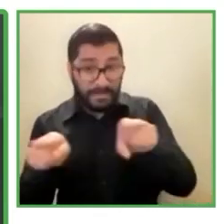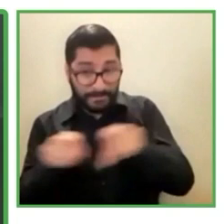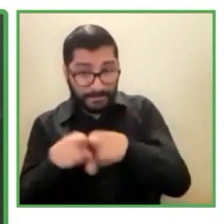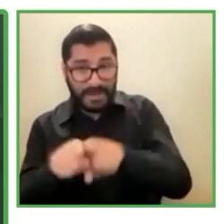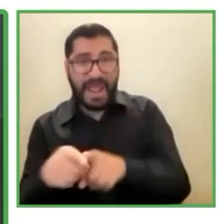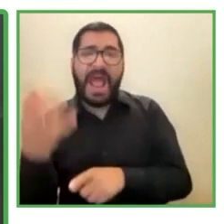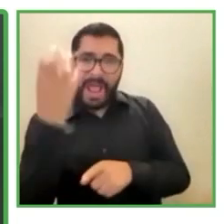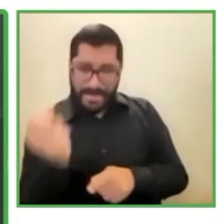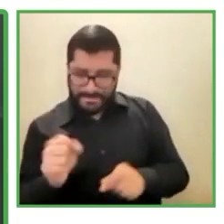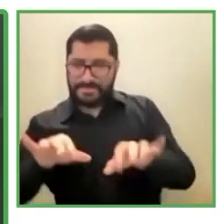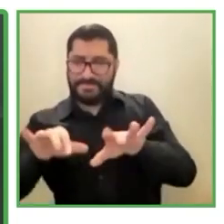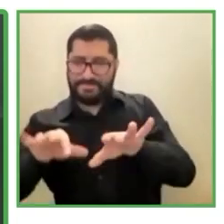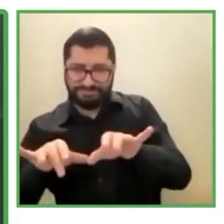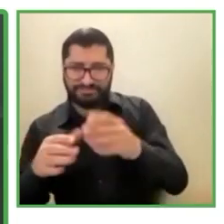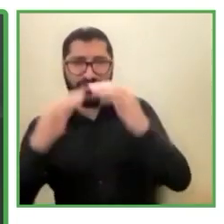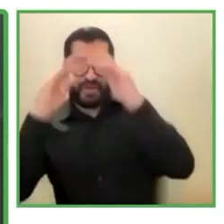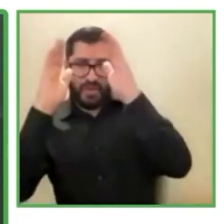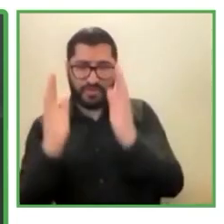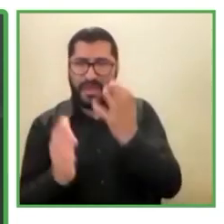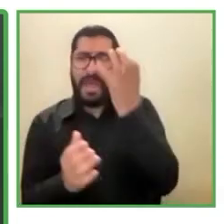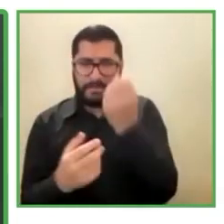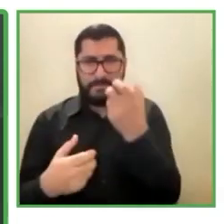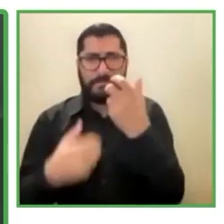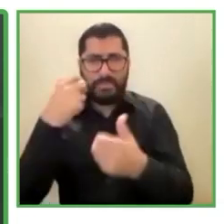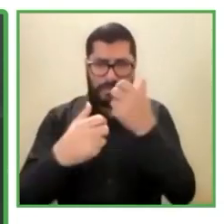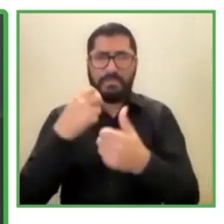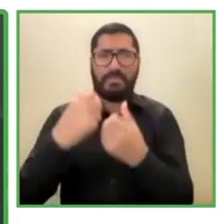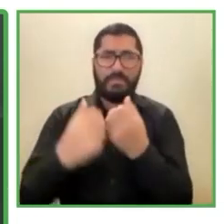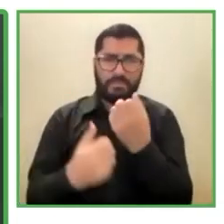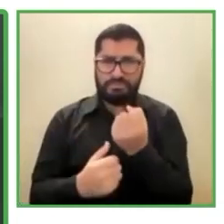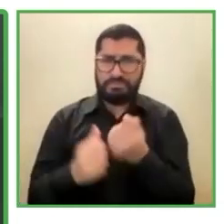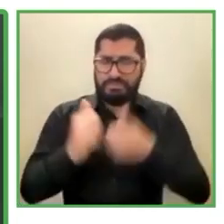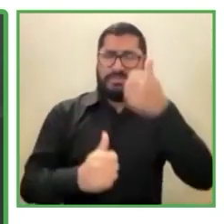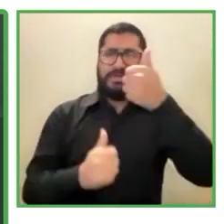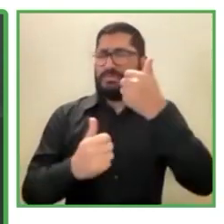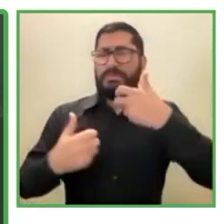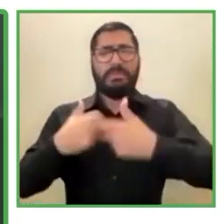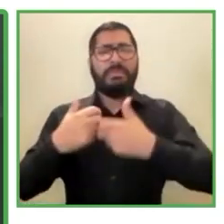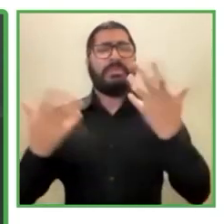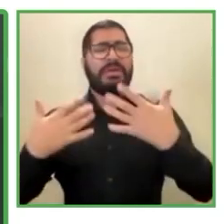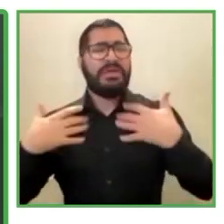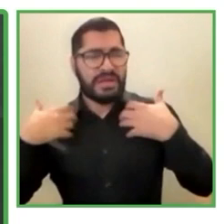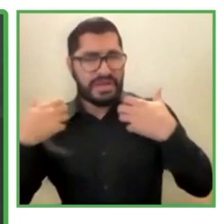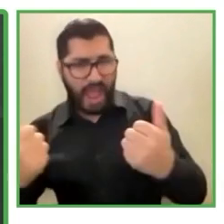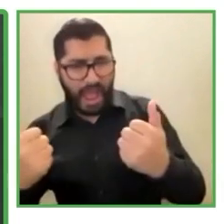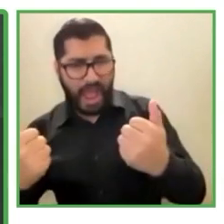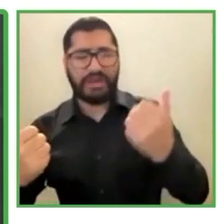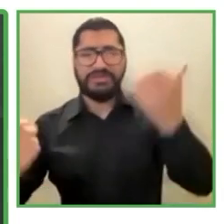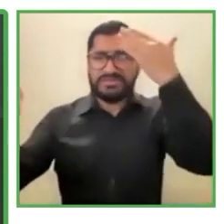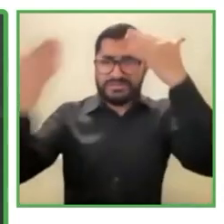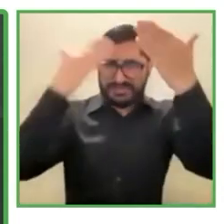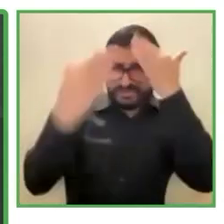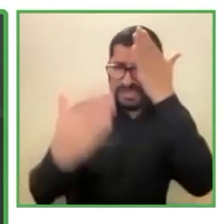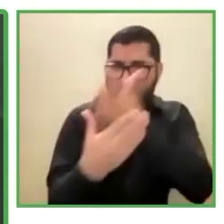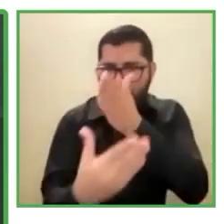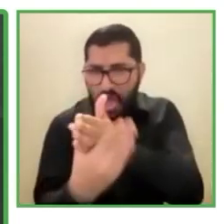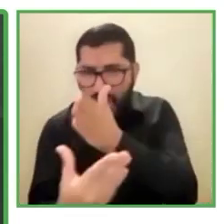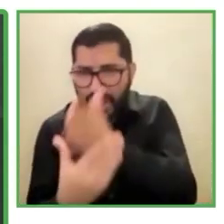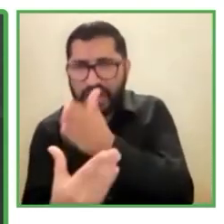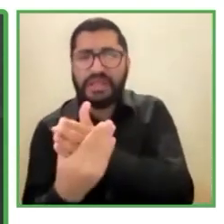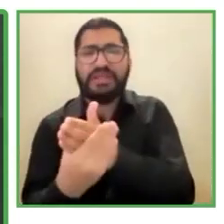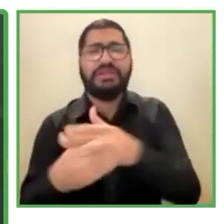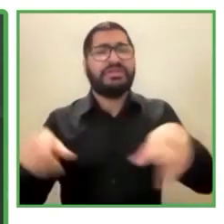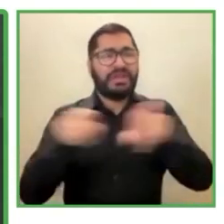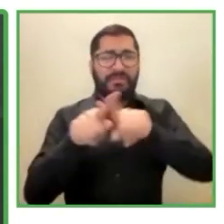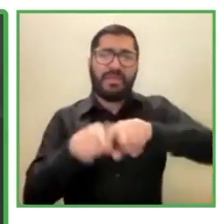new risks, for example, in the safety and health in the work, psychosocial hazards as well. They